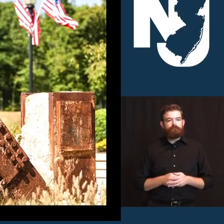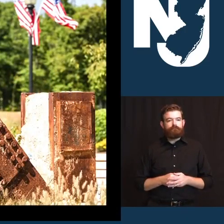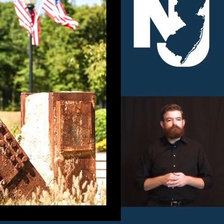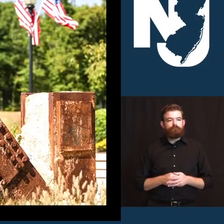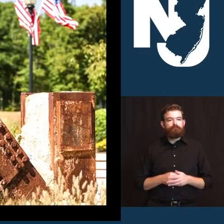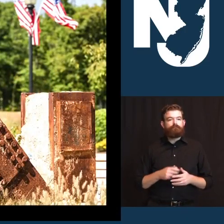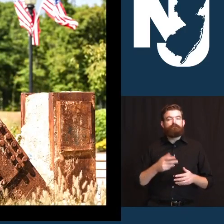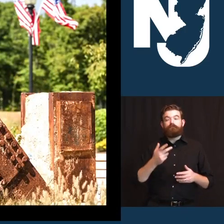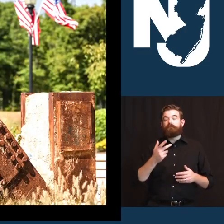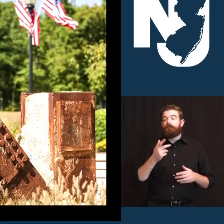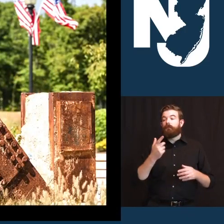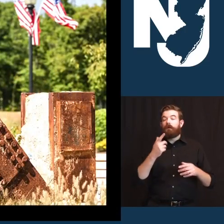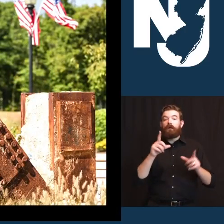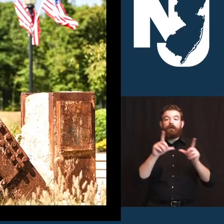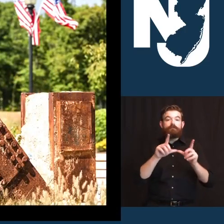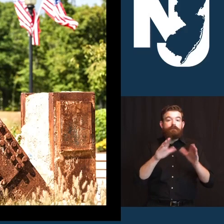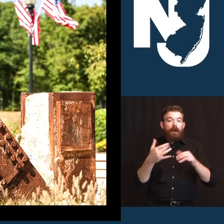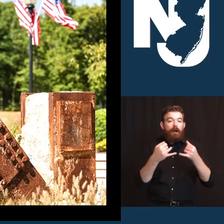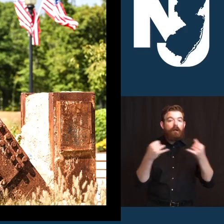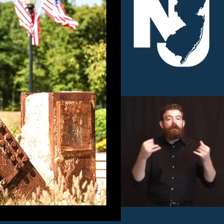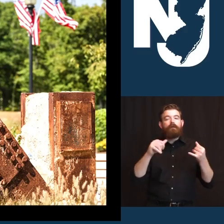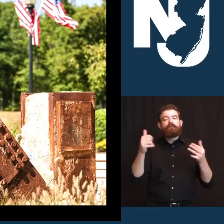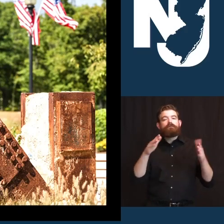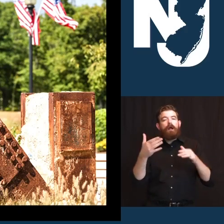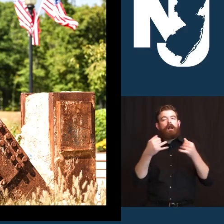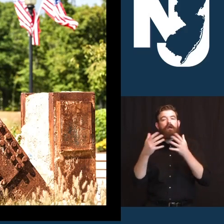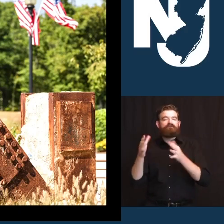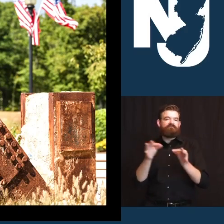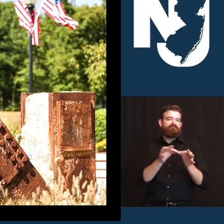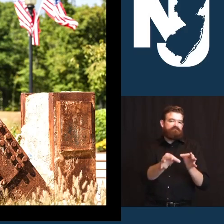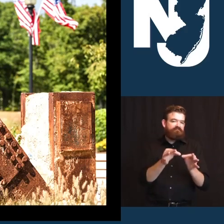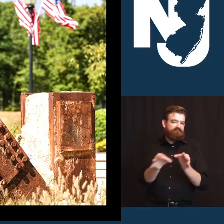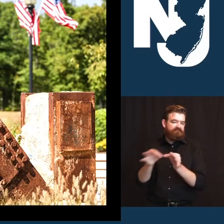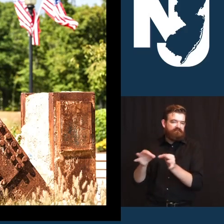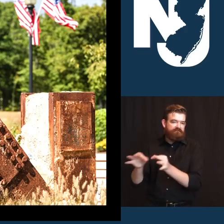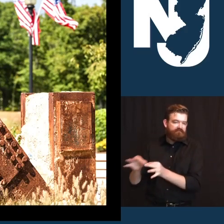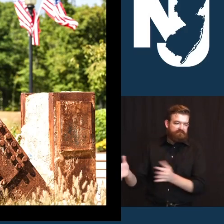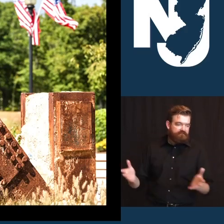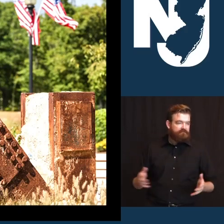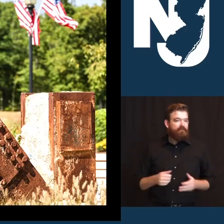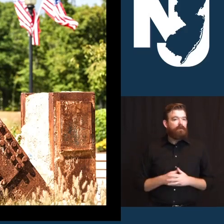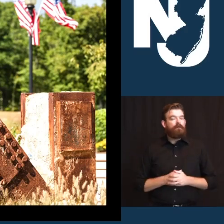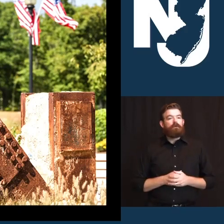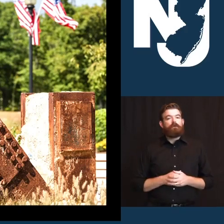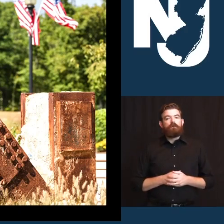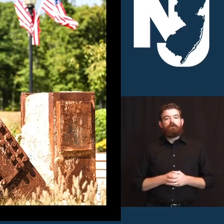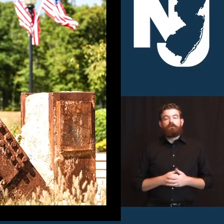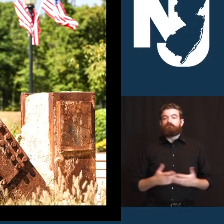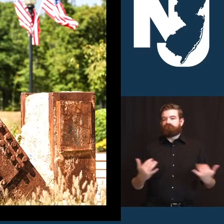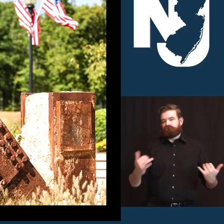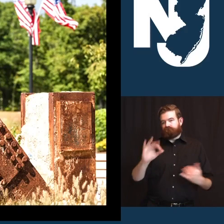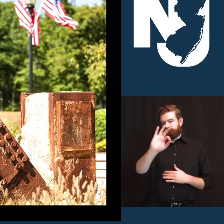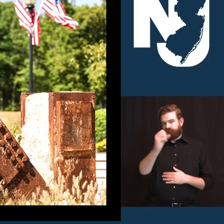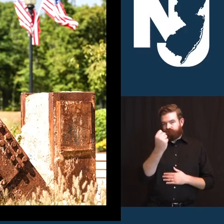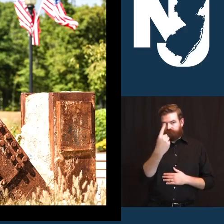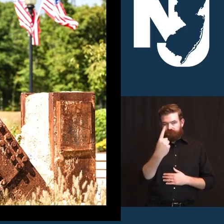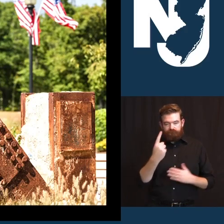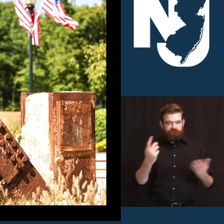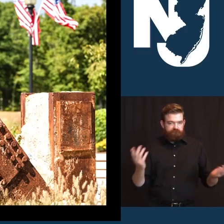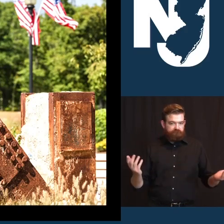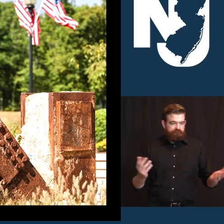11th, and it is the 19th anniversary of the terrorist attacks, which left an indelible mark on our nation and